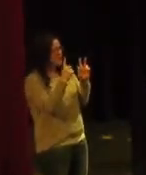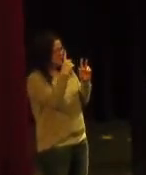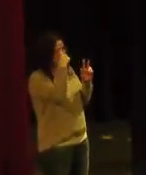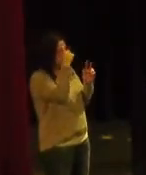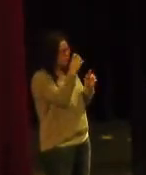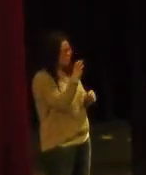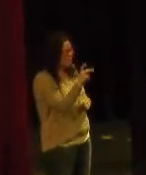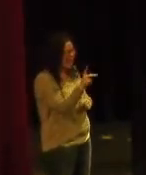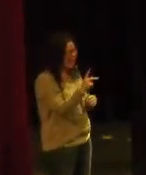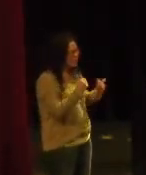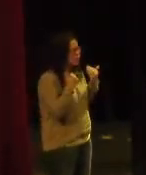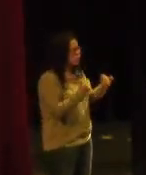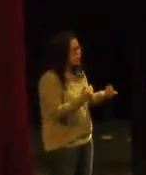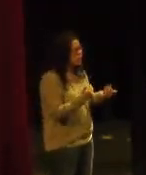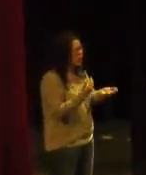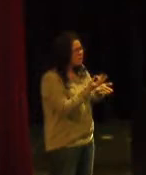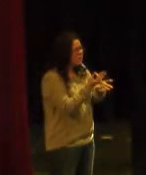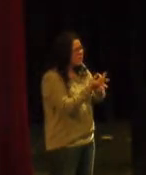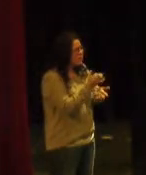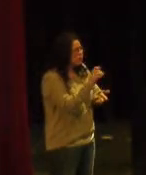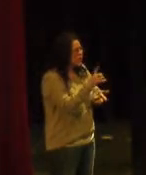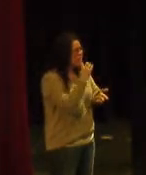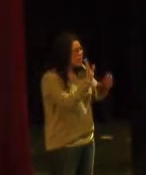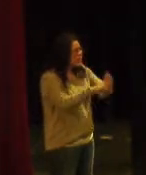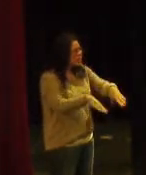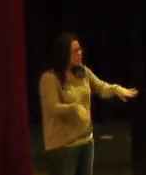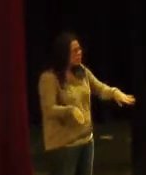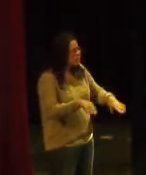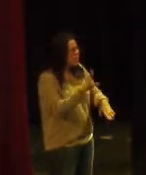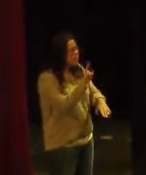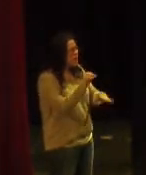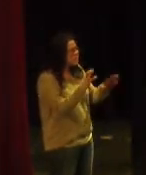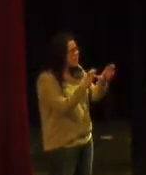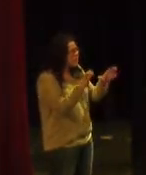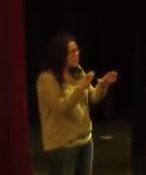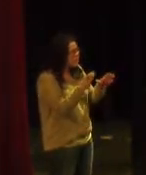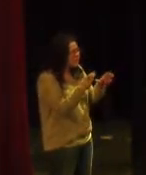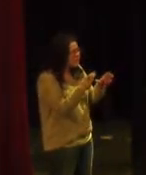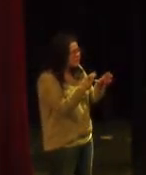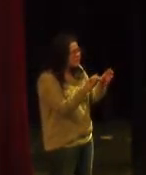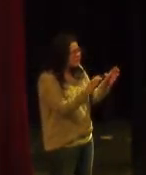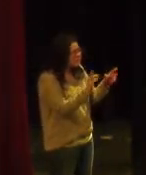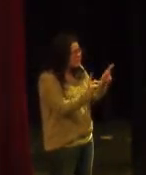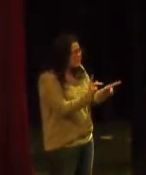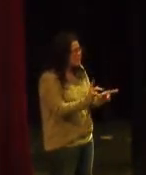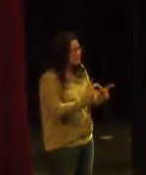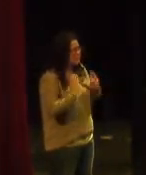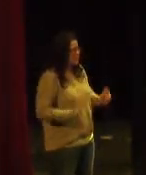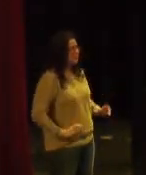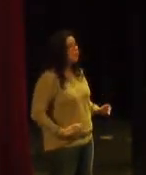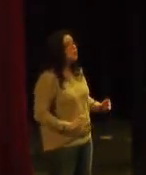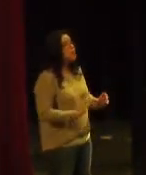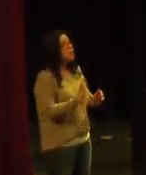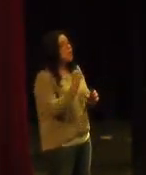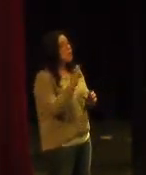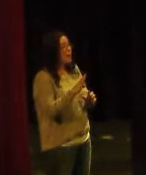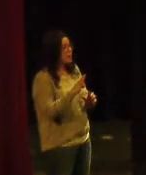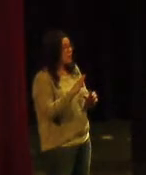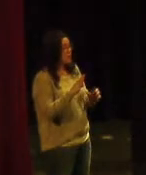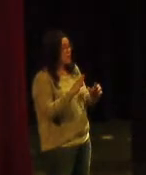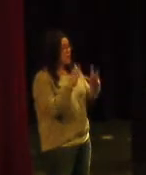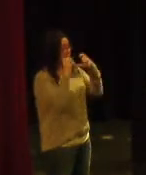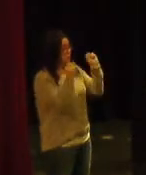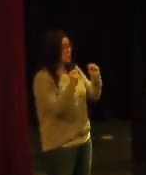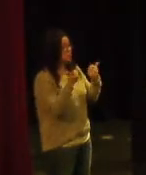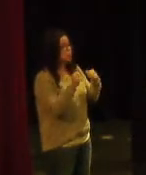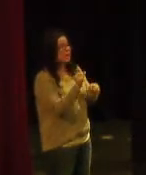federal financial aid for the children of undocumented citizens. Well, the Obama administration is trying not to